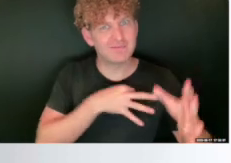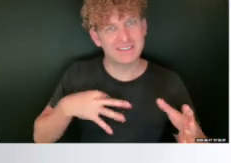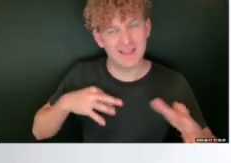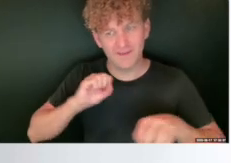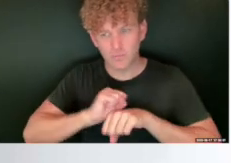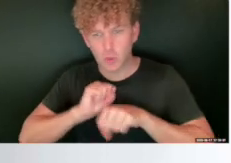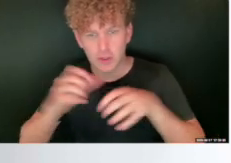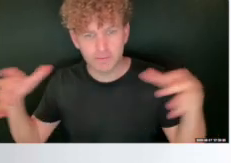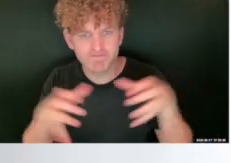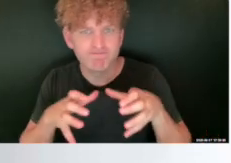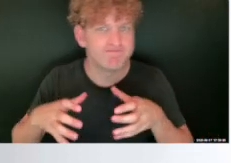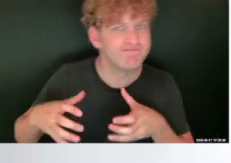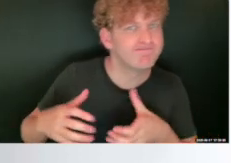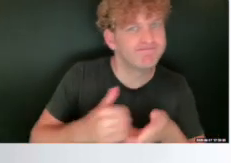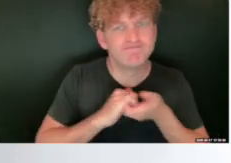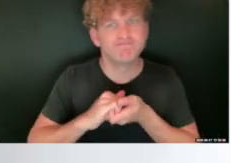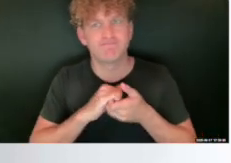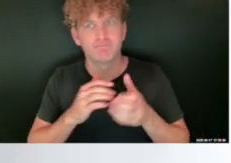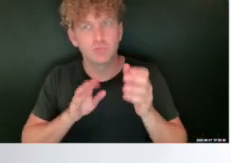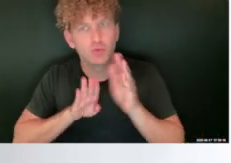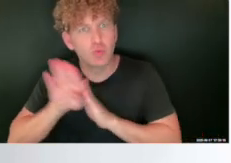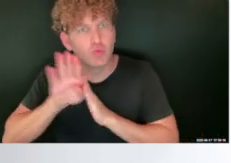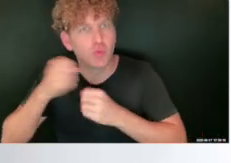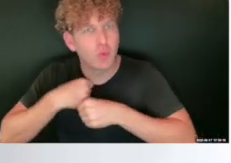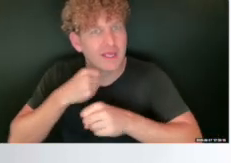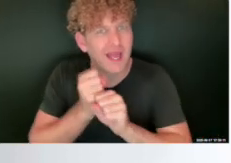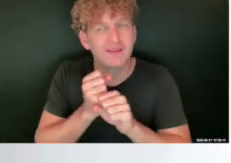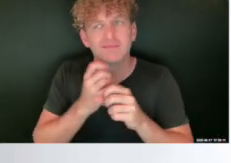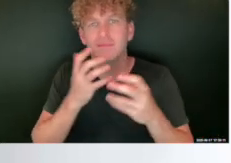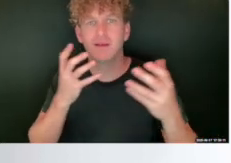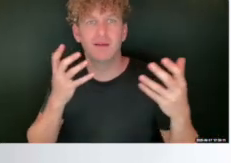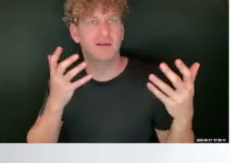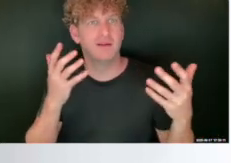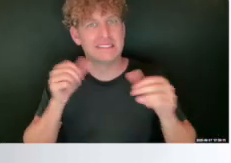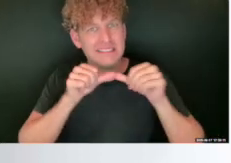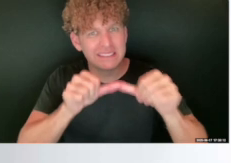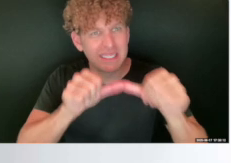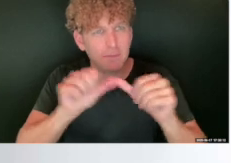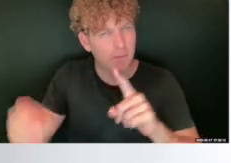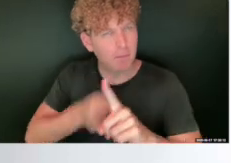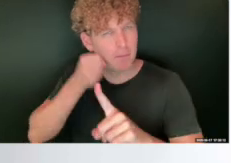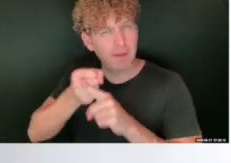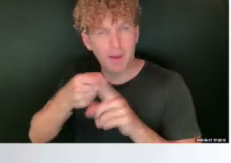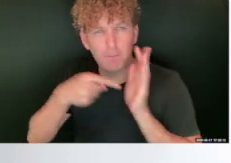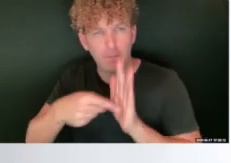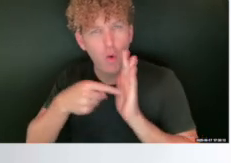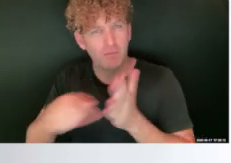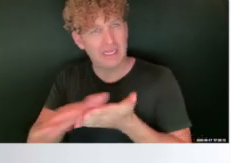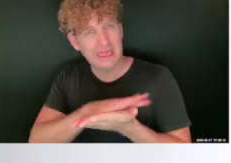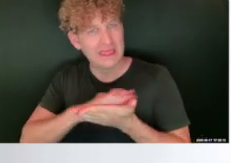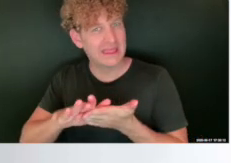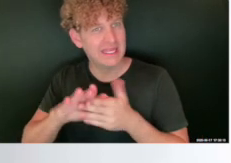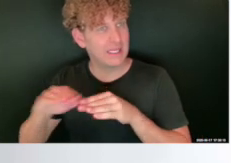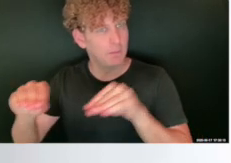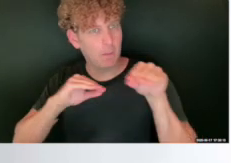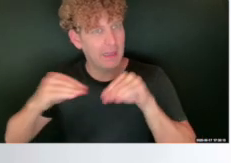outreach campaigns like open streets, traffic gardens, and transit ambassadors.